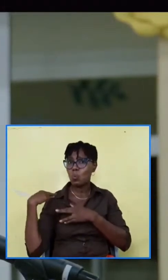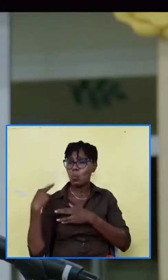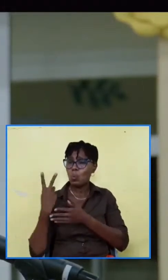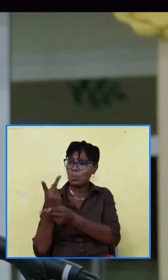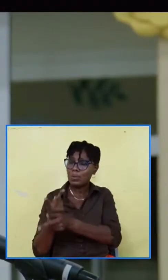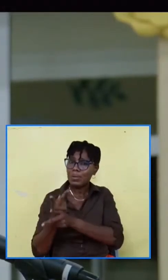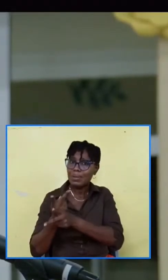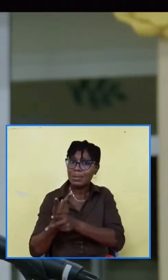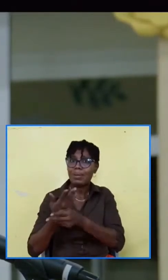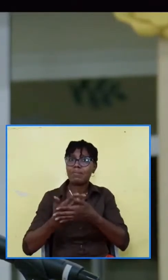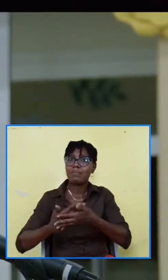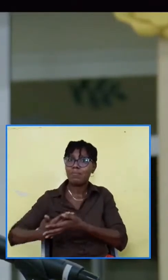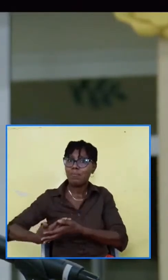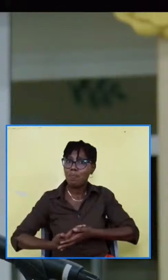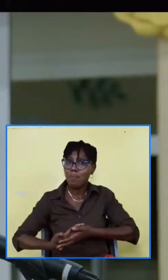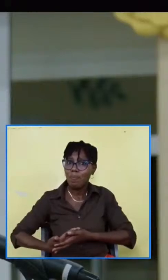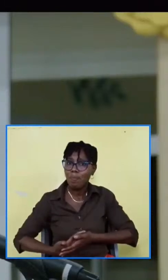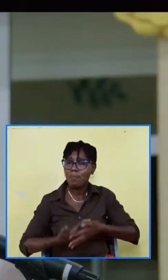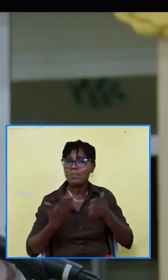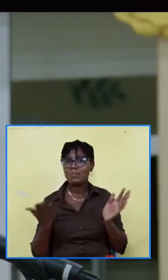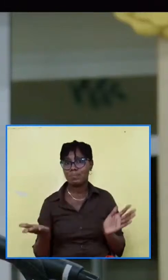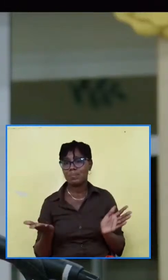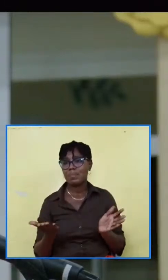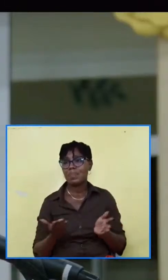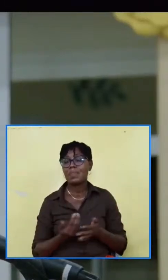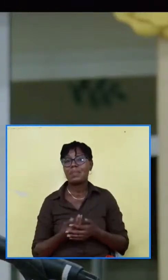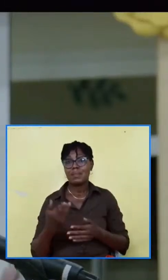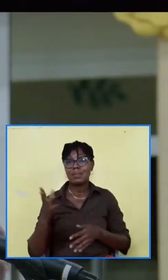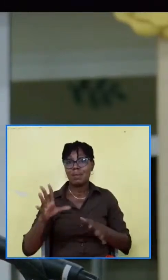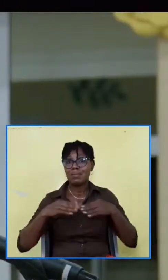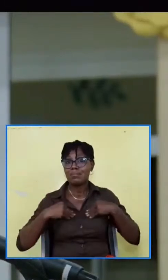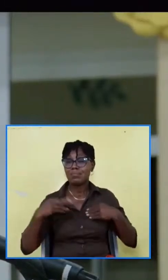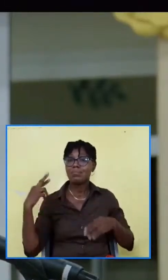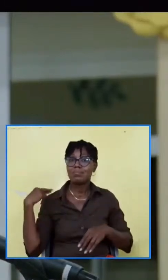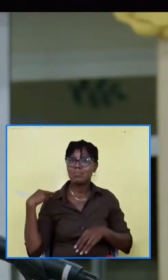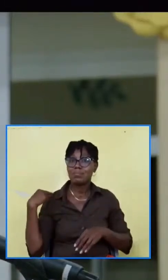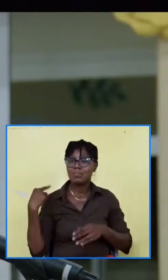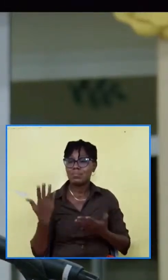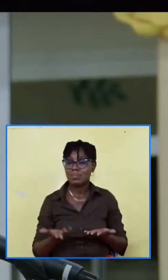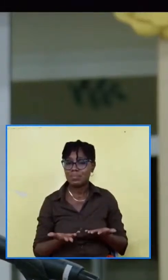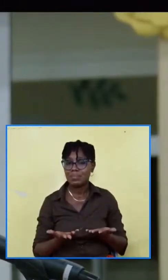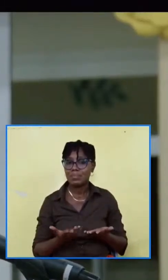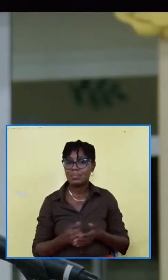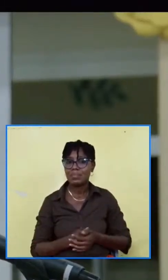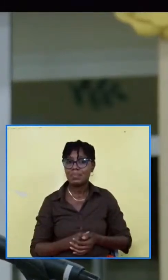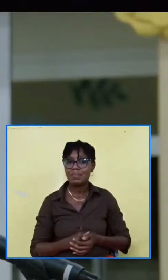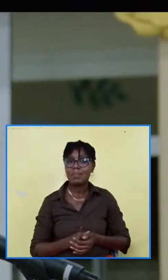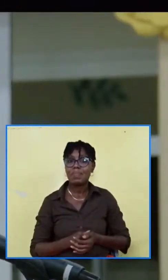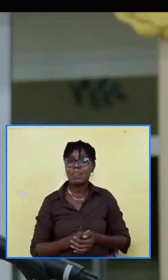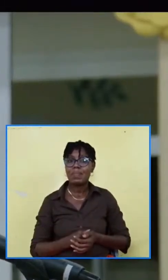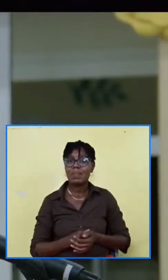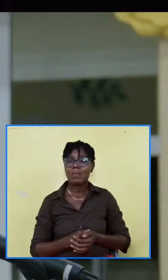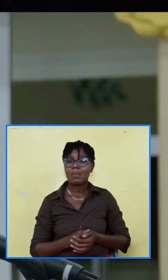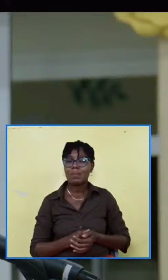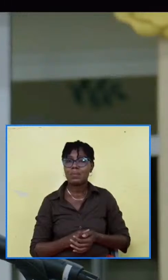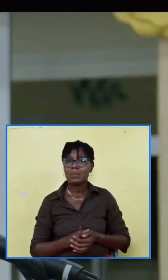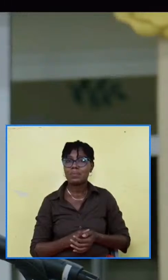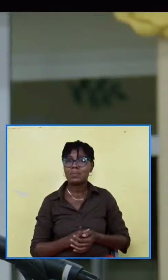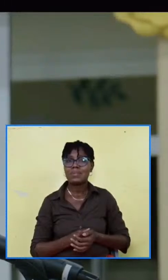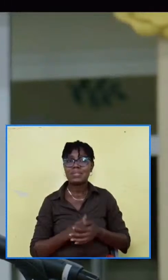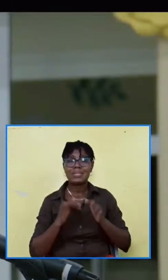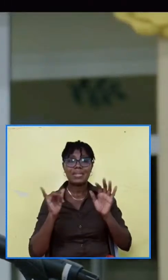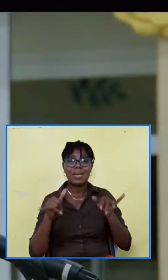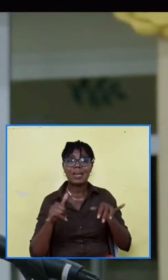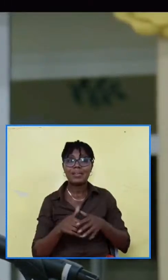to work and let's stay mom, the baby home. If you take on responsibility, that I think has a wider impact than just staying